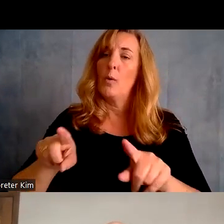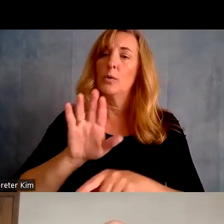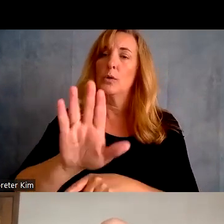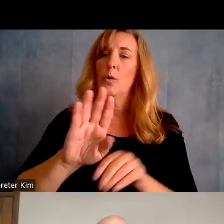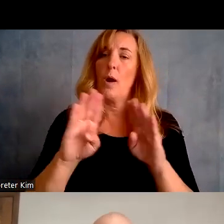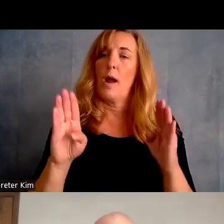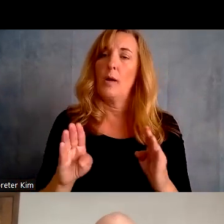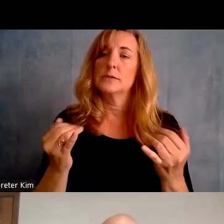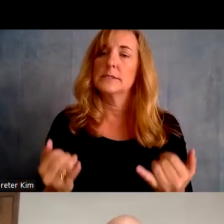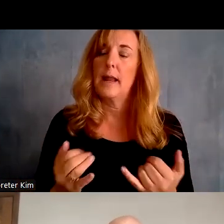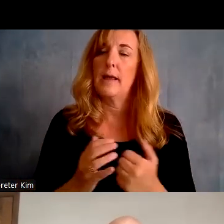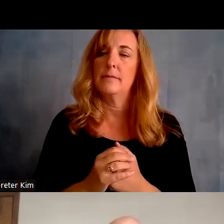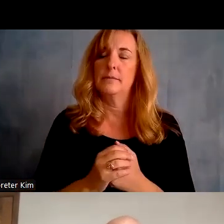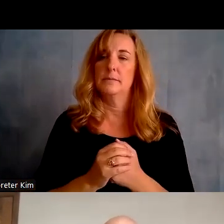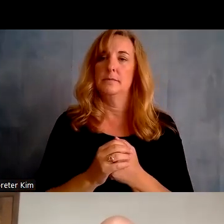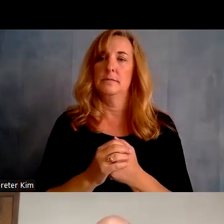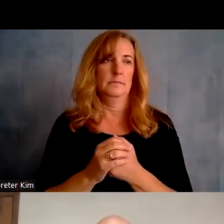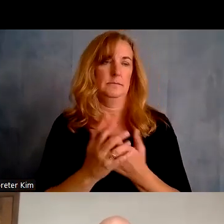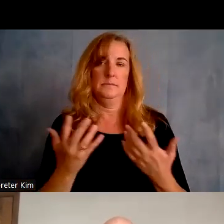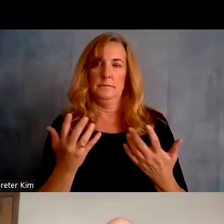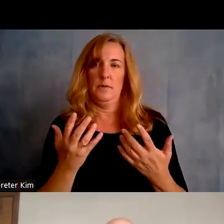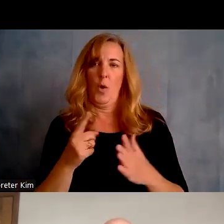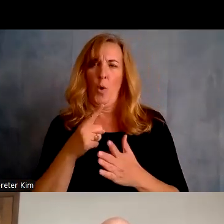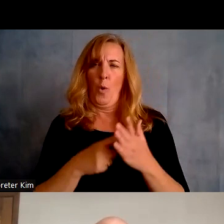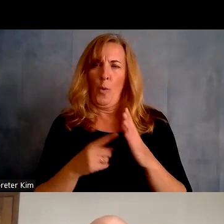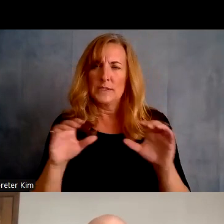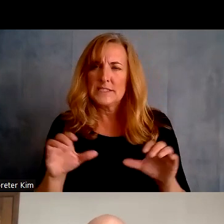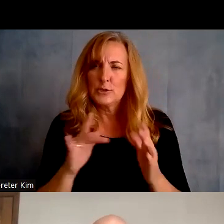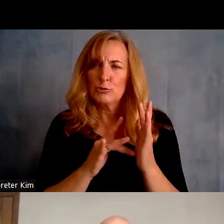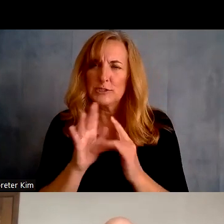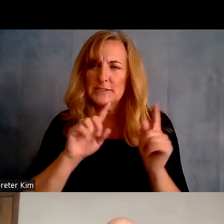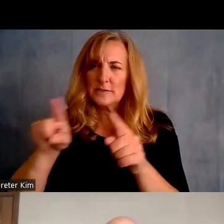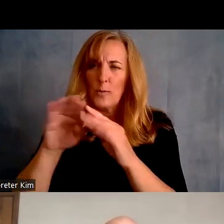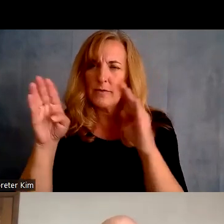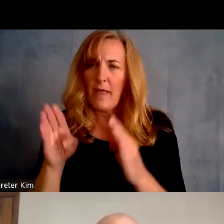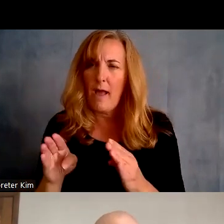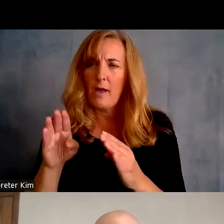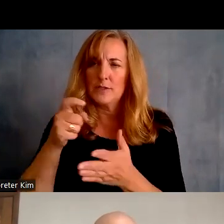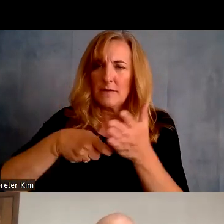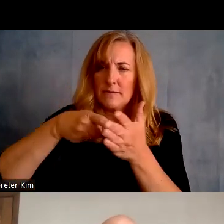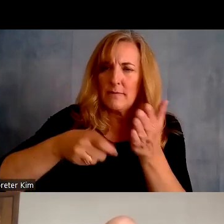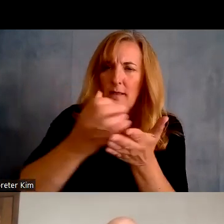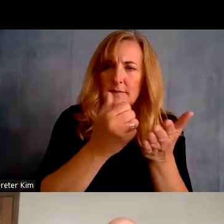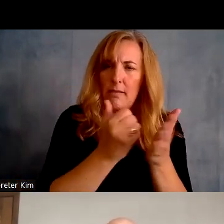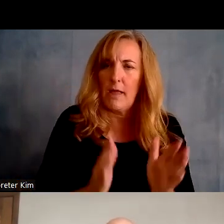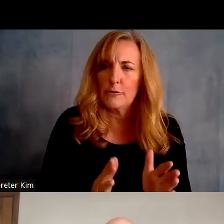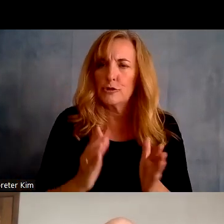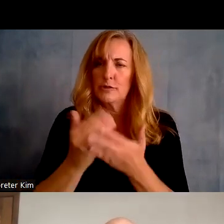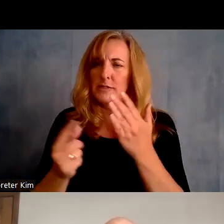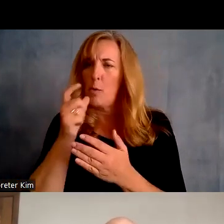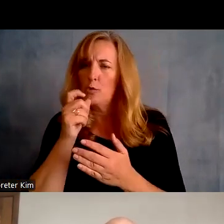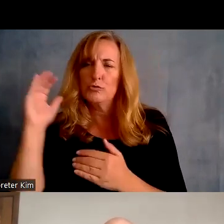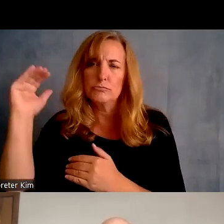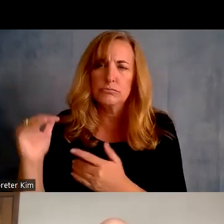What is he doing? Going to the home of a tax collector, going to a home of a sinister person, going to the home of an outcast. What's